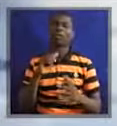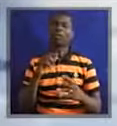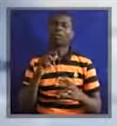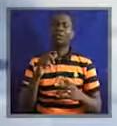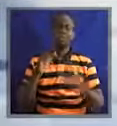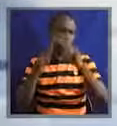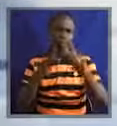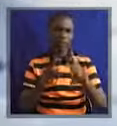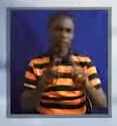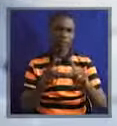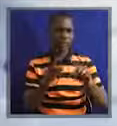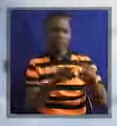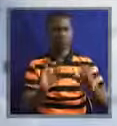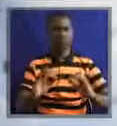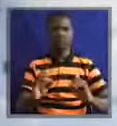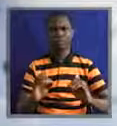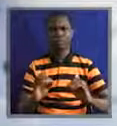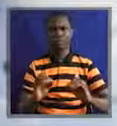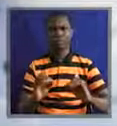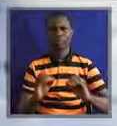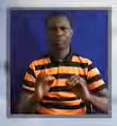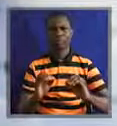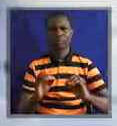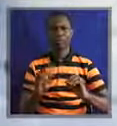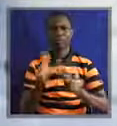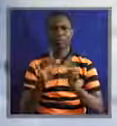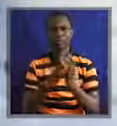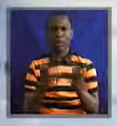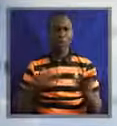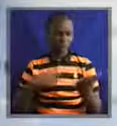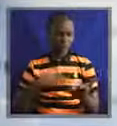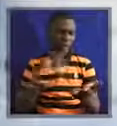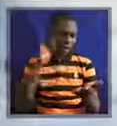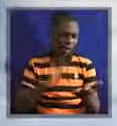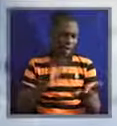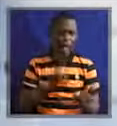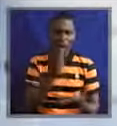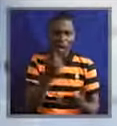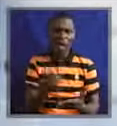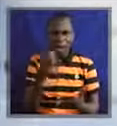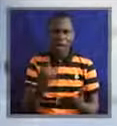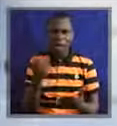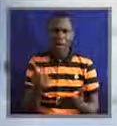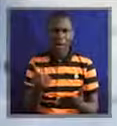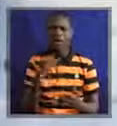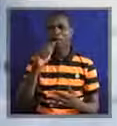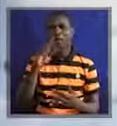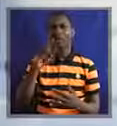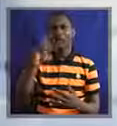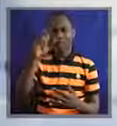nje. I mean, Bible so no be fasa die we mu kakra kakra kakra kakra kakra kakra. Baby, I'm a catcher. Acts chapter 8, and I